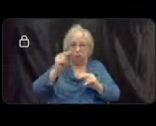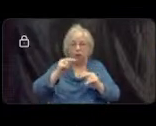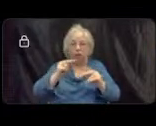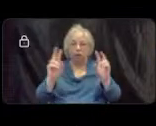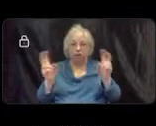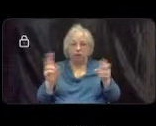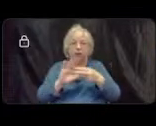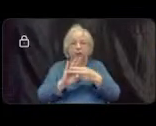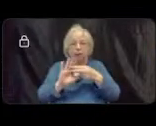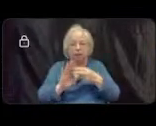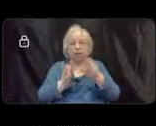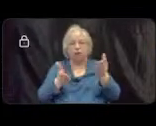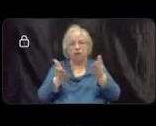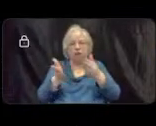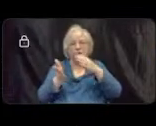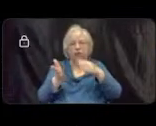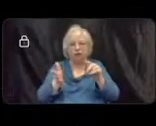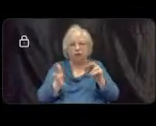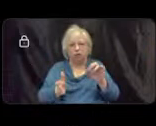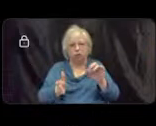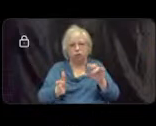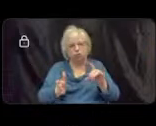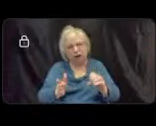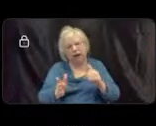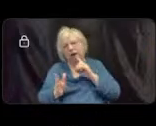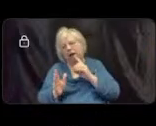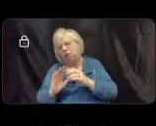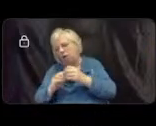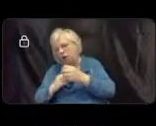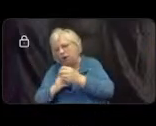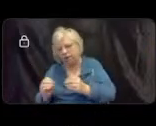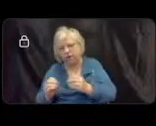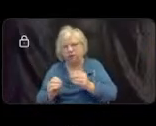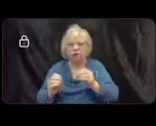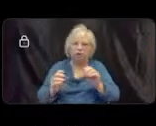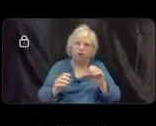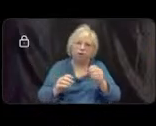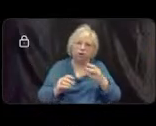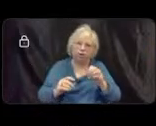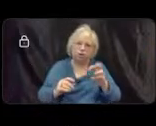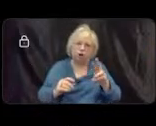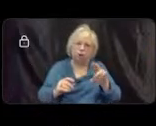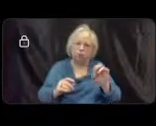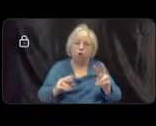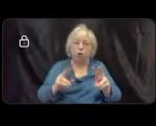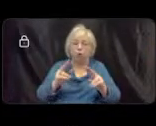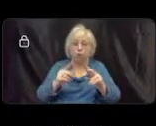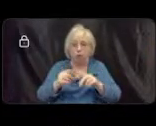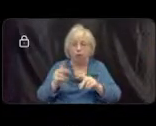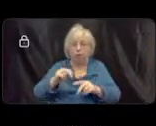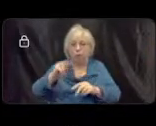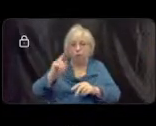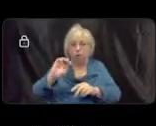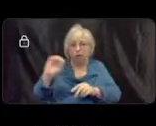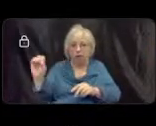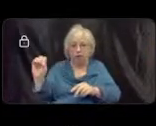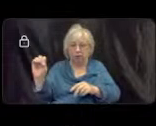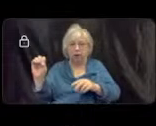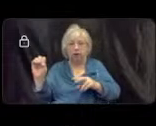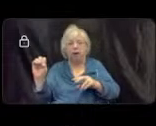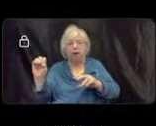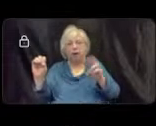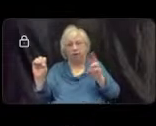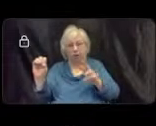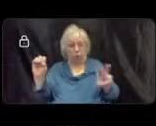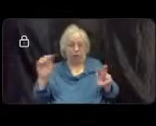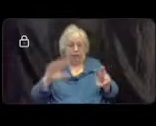trades. That's why you have the office warehouse showroom to the northwest and to the northeast and to the west